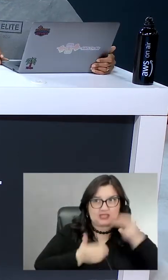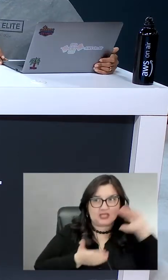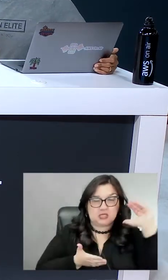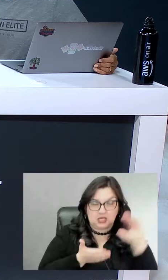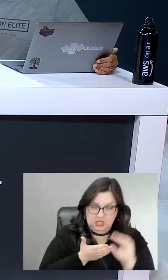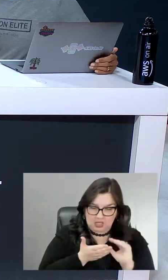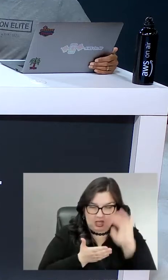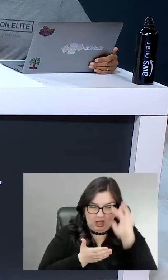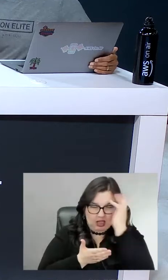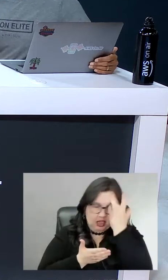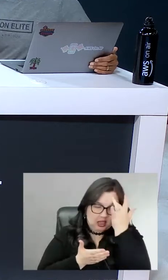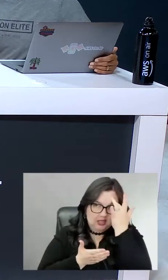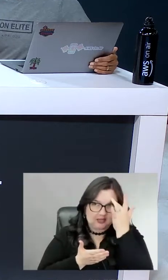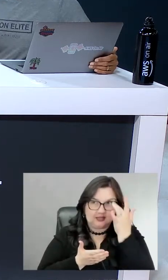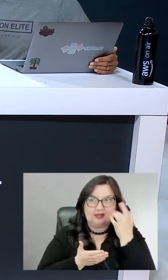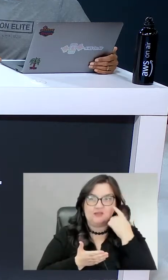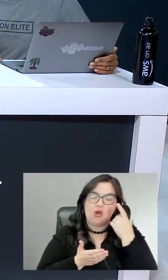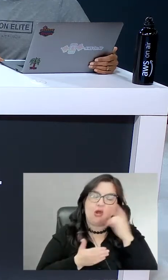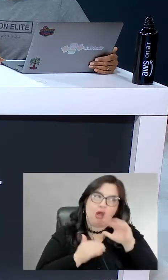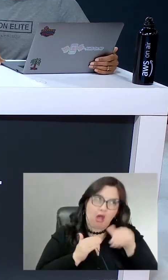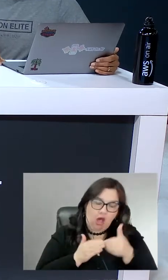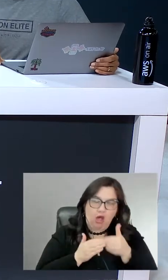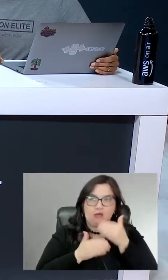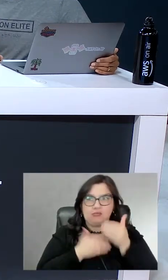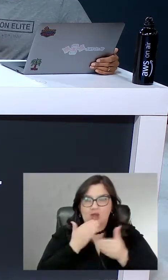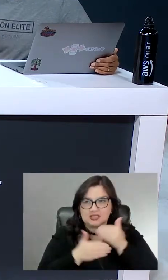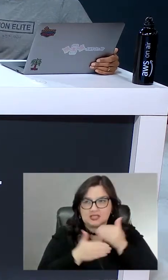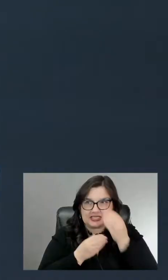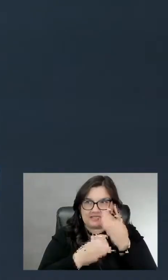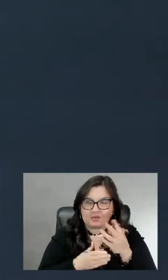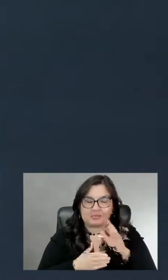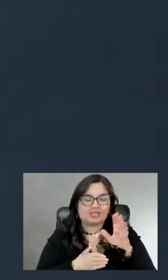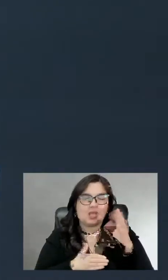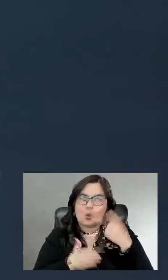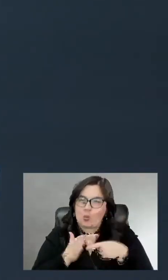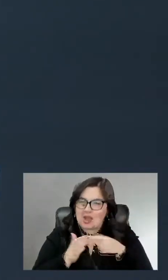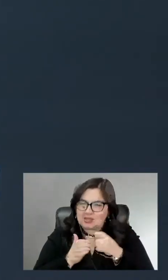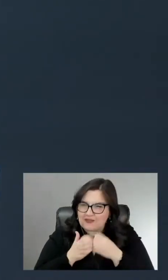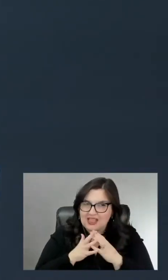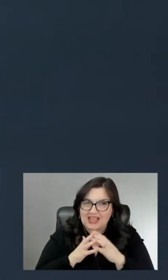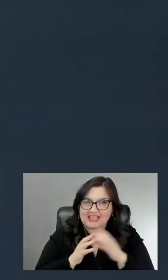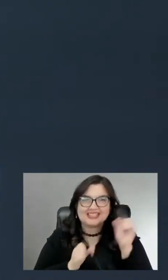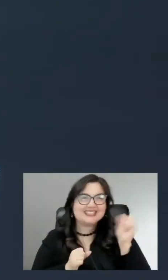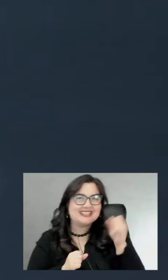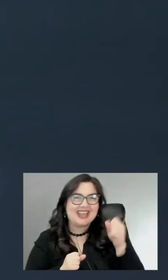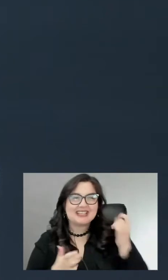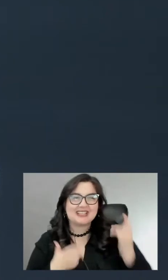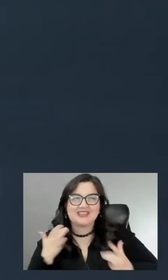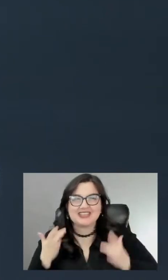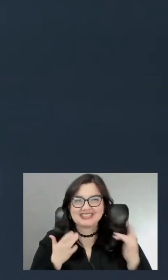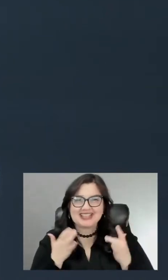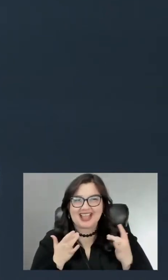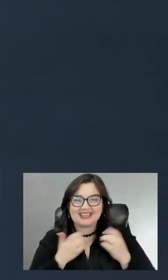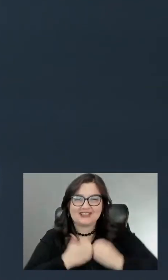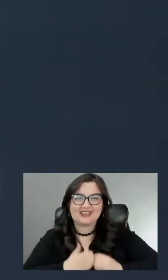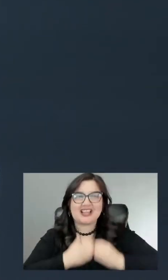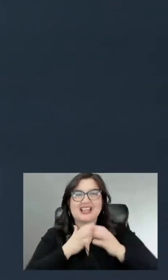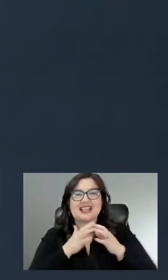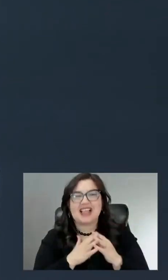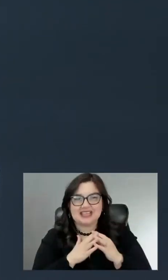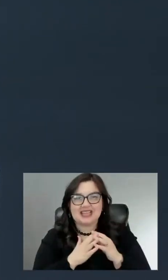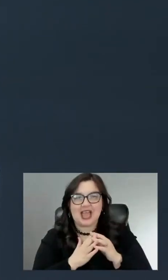the processing of all that information. What have you launched? Absolutely. We are super excited to announce that we are providing specialized support